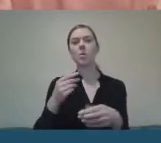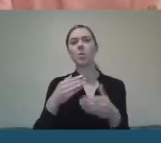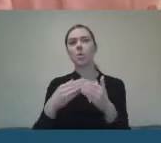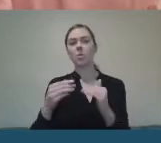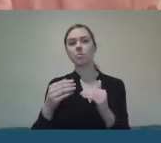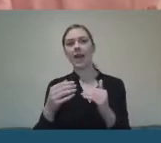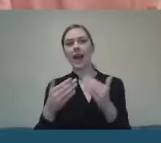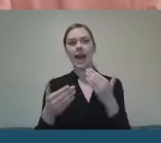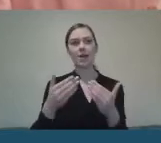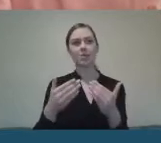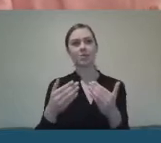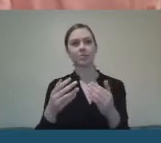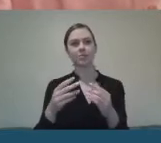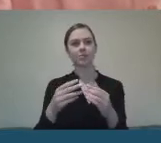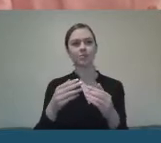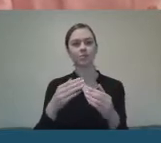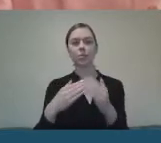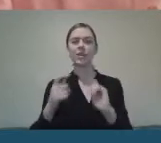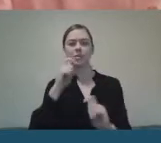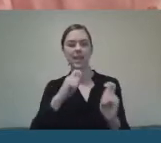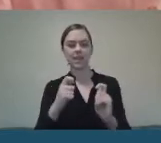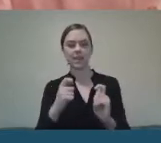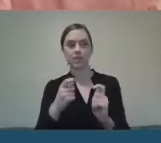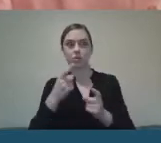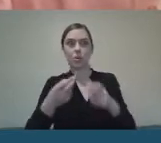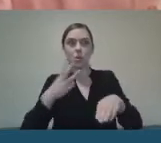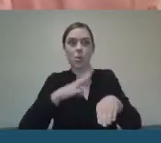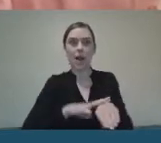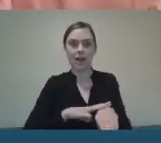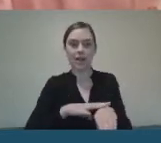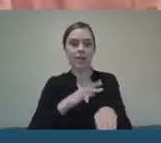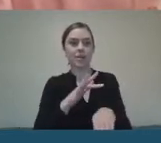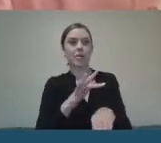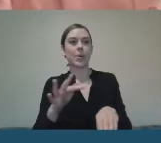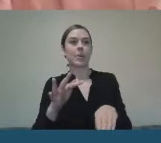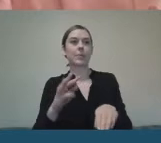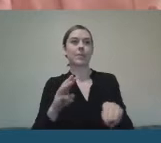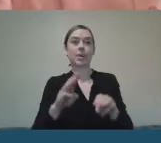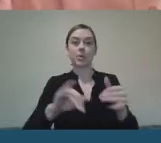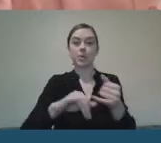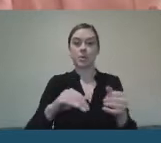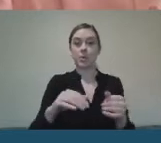and how things have been going on, what do you think has been done well from a people with disability involved in sport